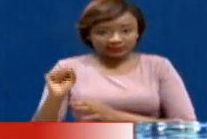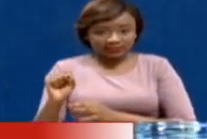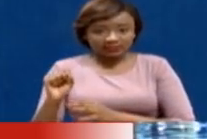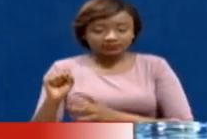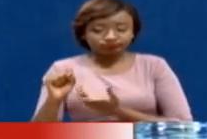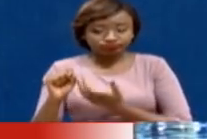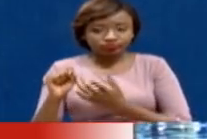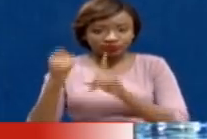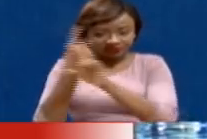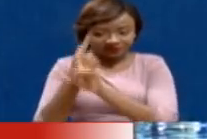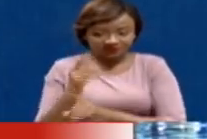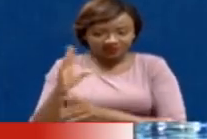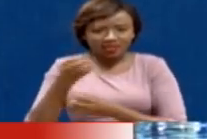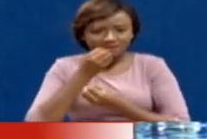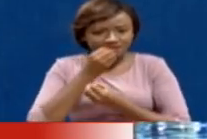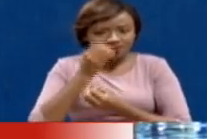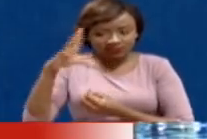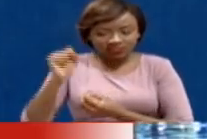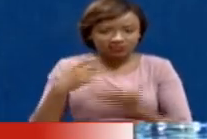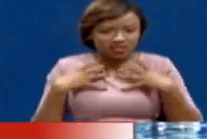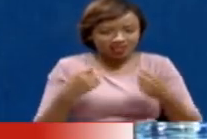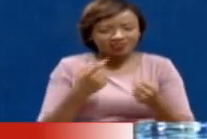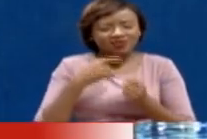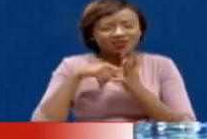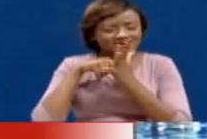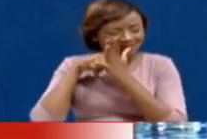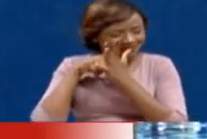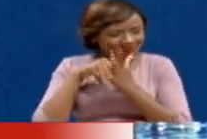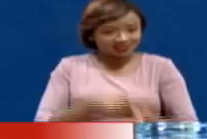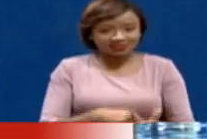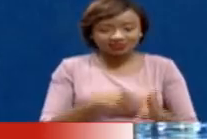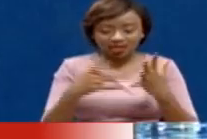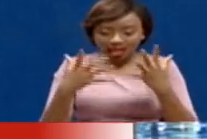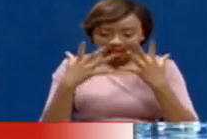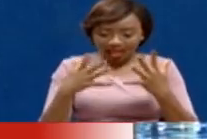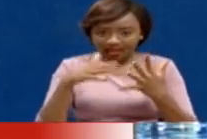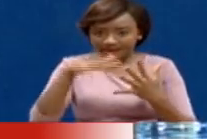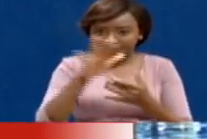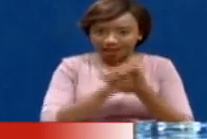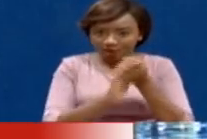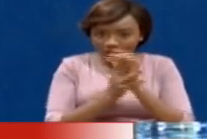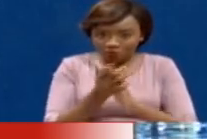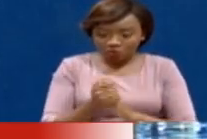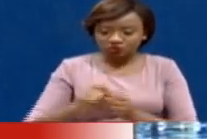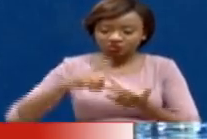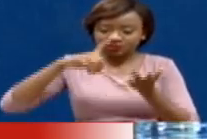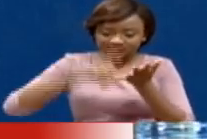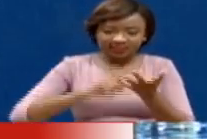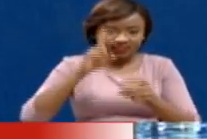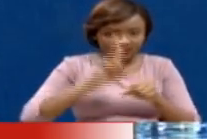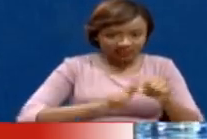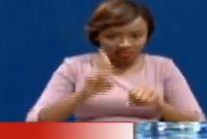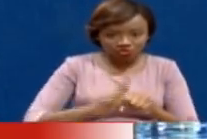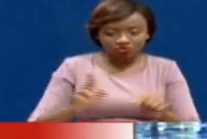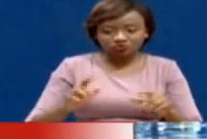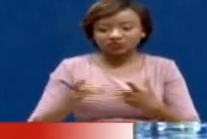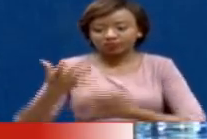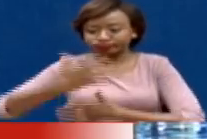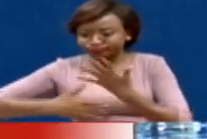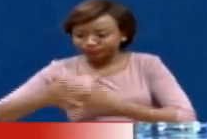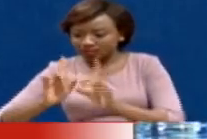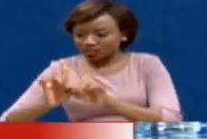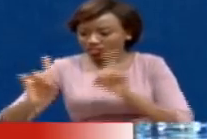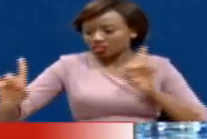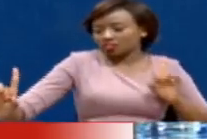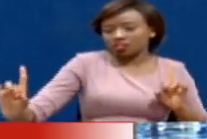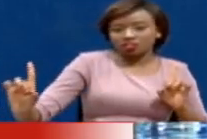to state at each and every press conference of hand washing, use of the sanitizers, social